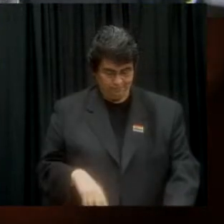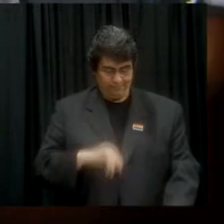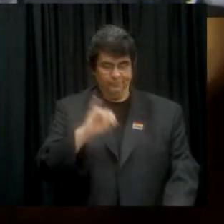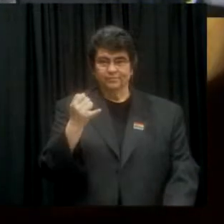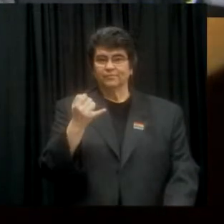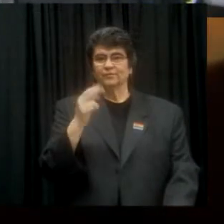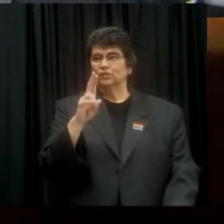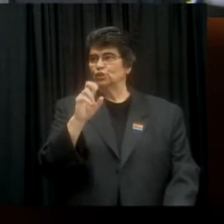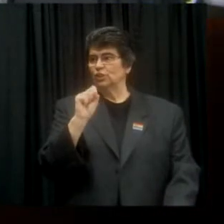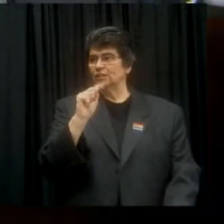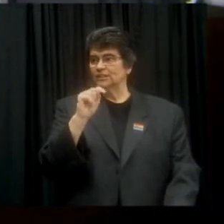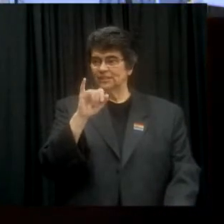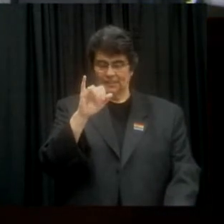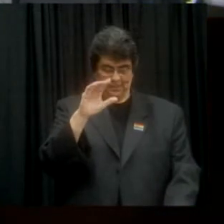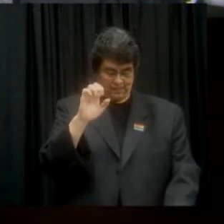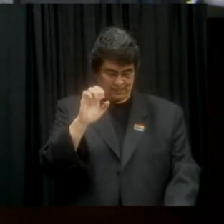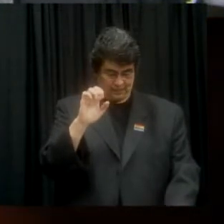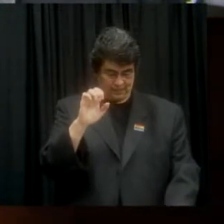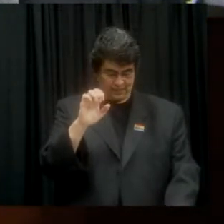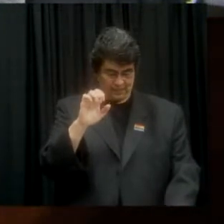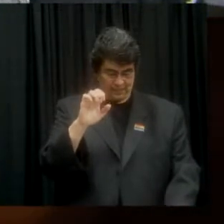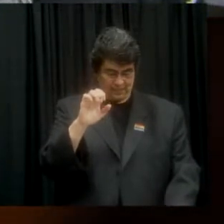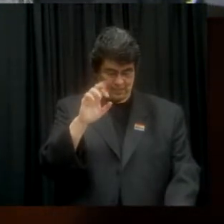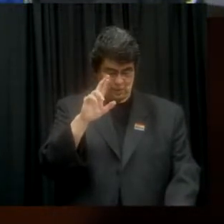Justice Roberts, magna cum laude.